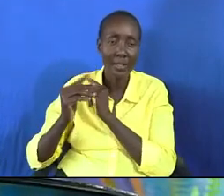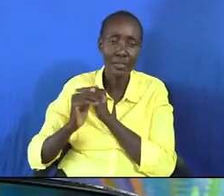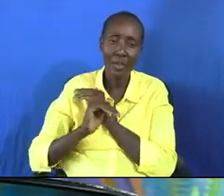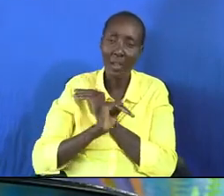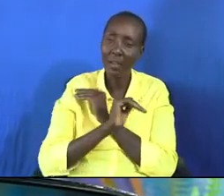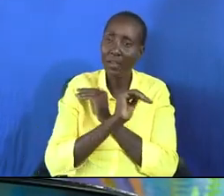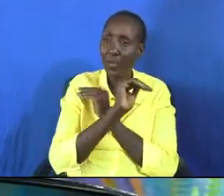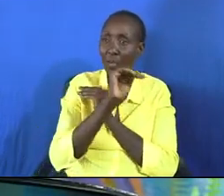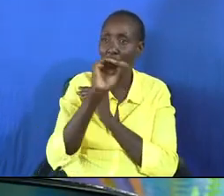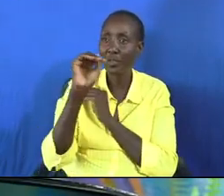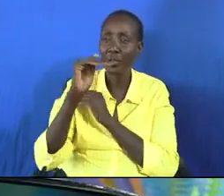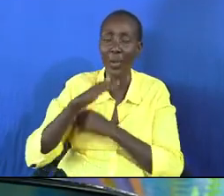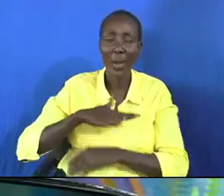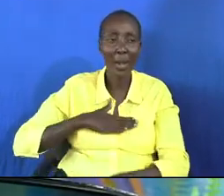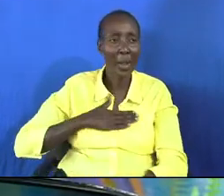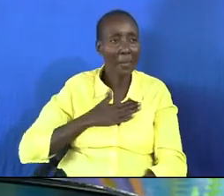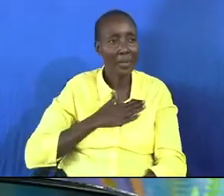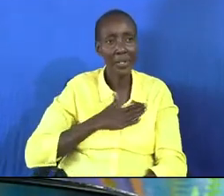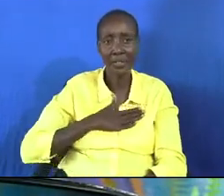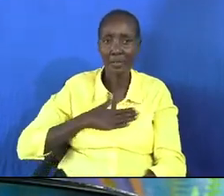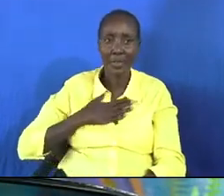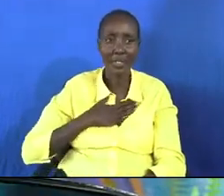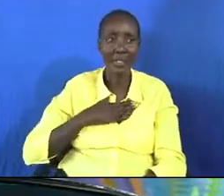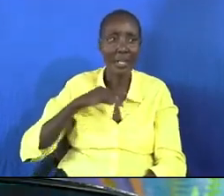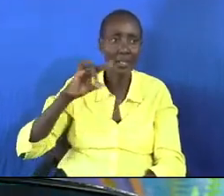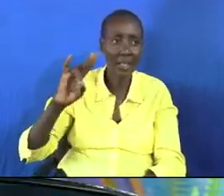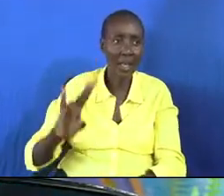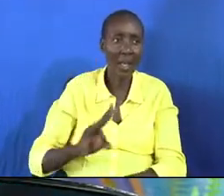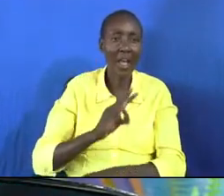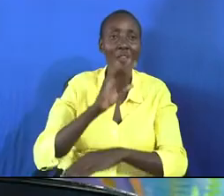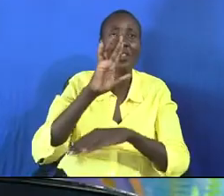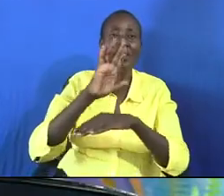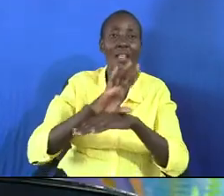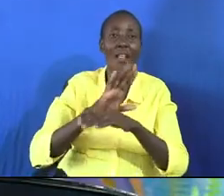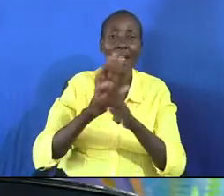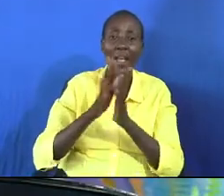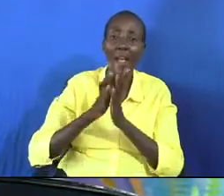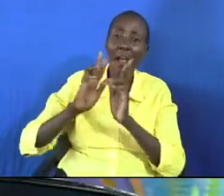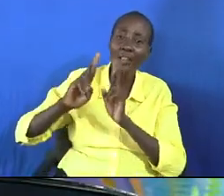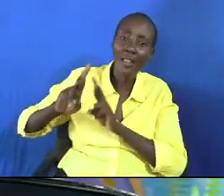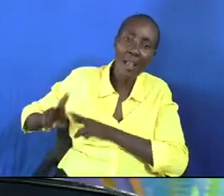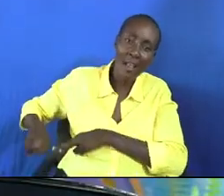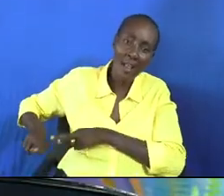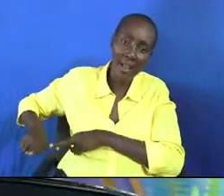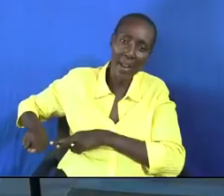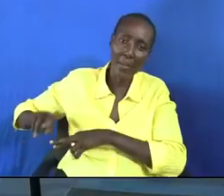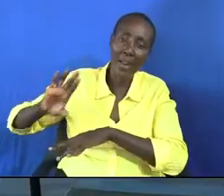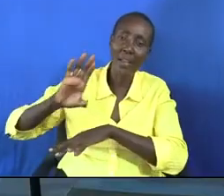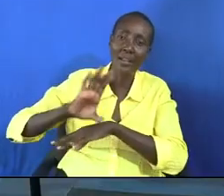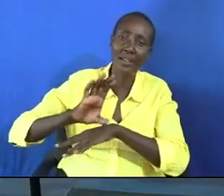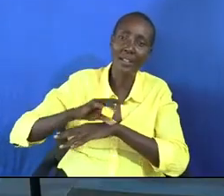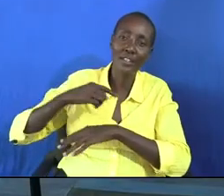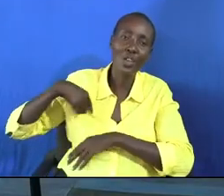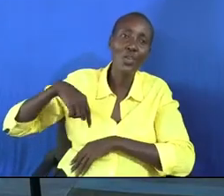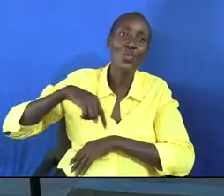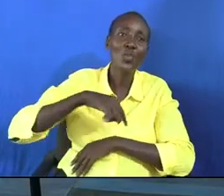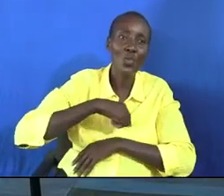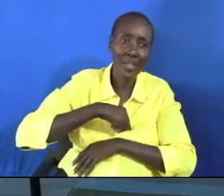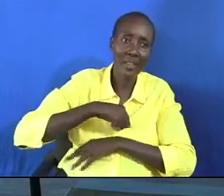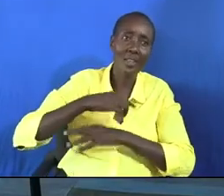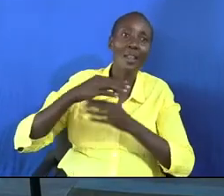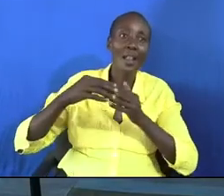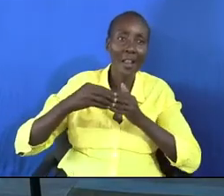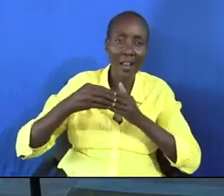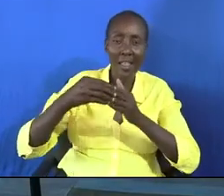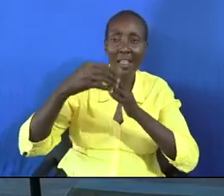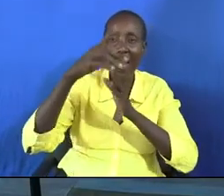you, as the Adventist Church, as the remnant, as we call ourselves, we are the ones who need to be